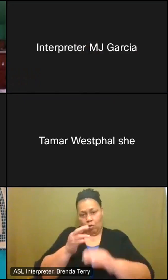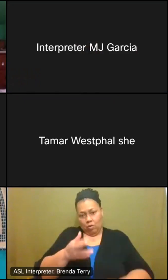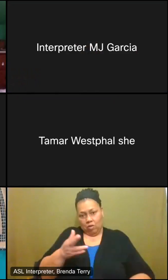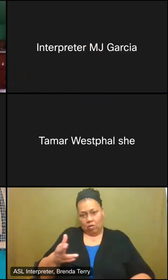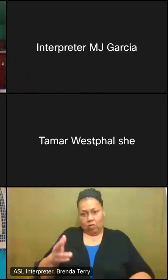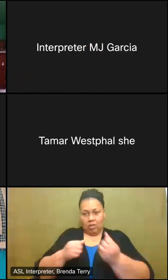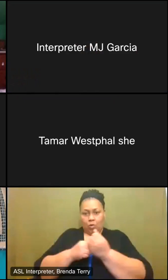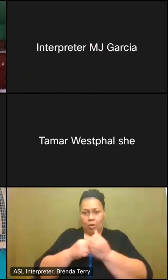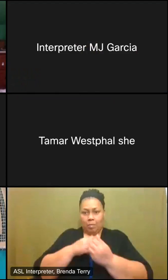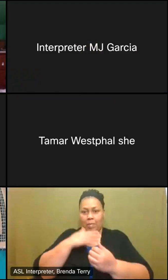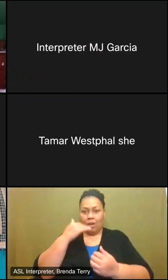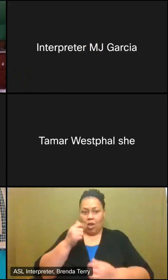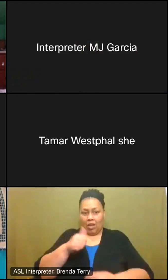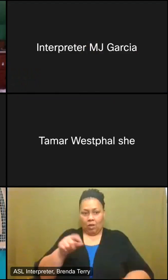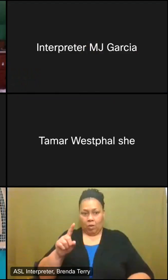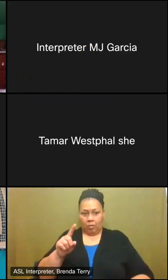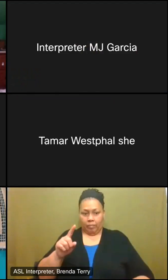anybody.